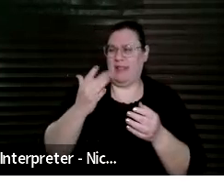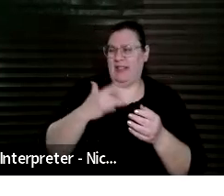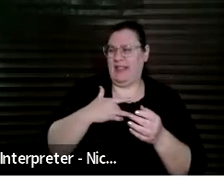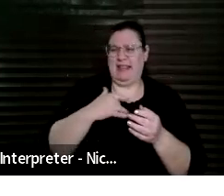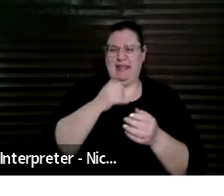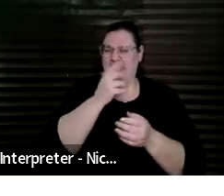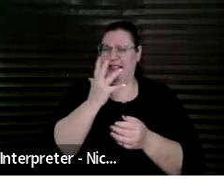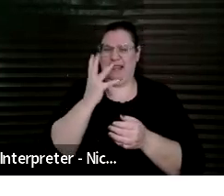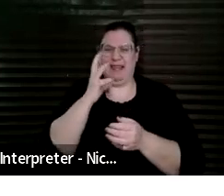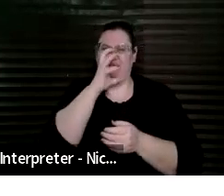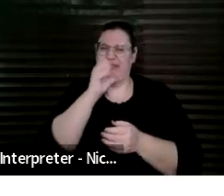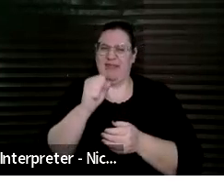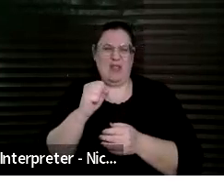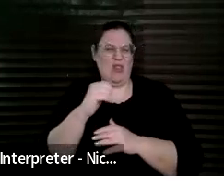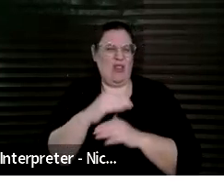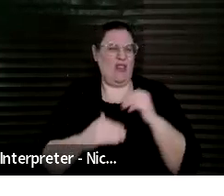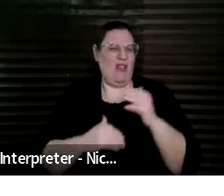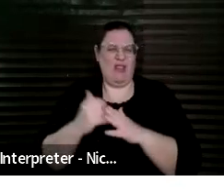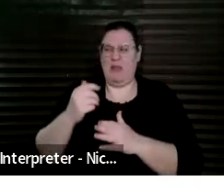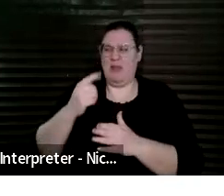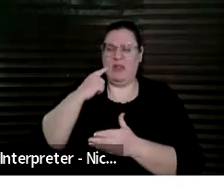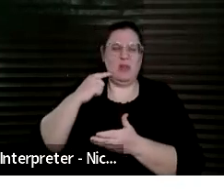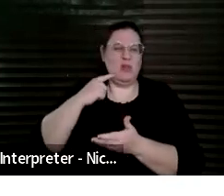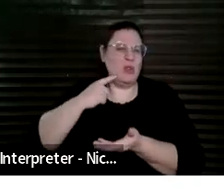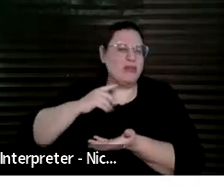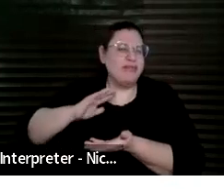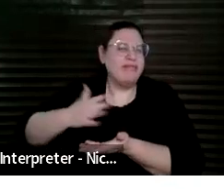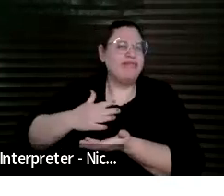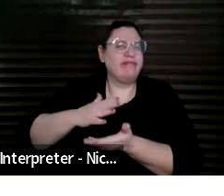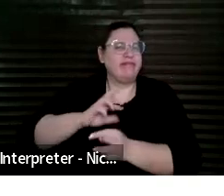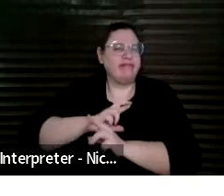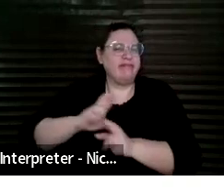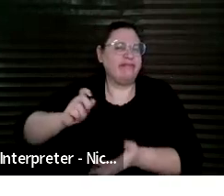uncomfortable for preparing meals.